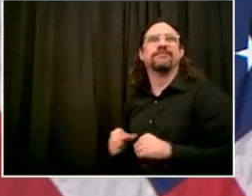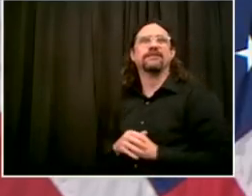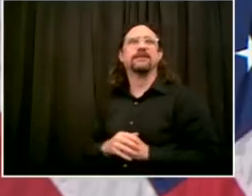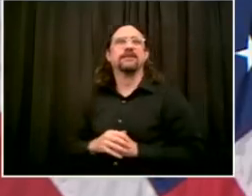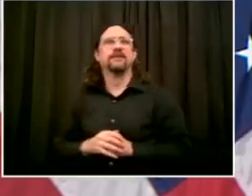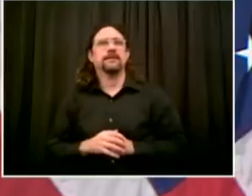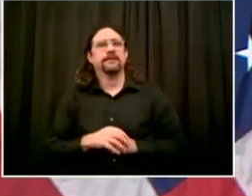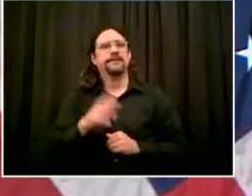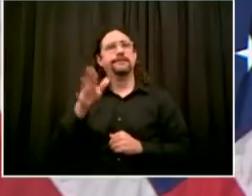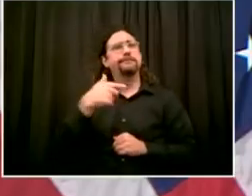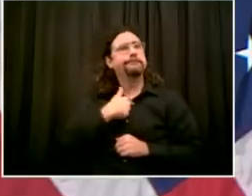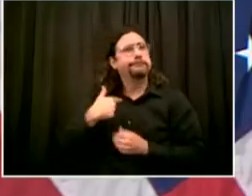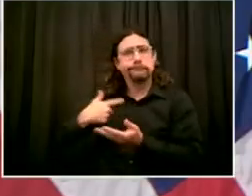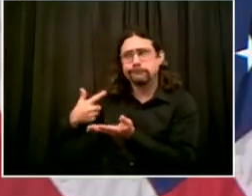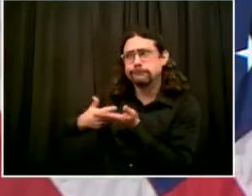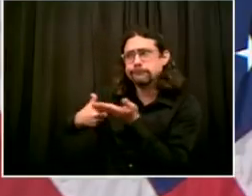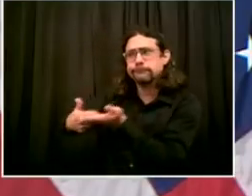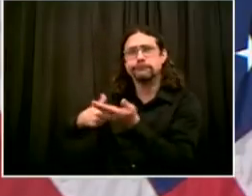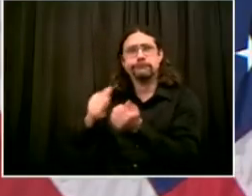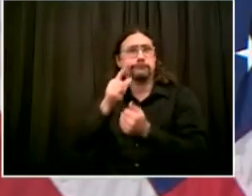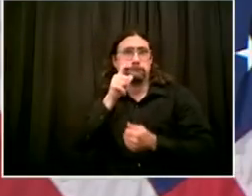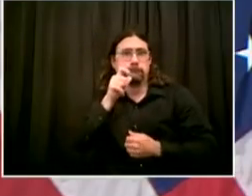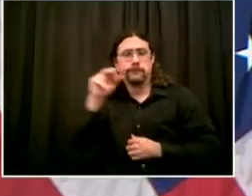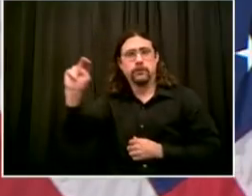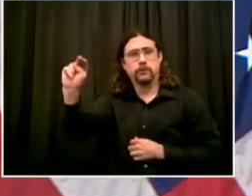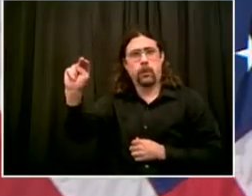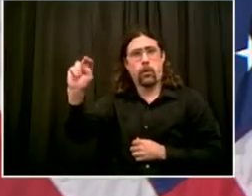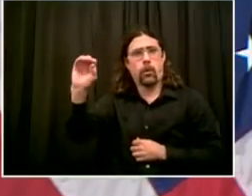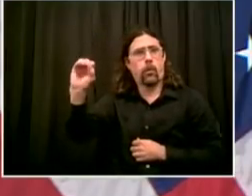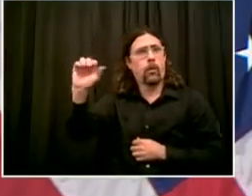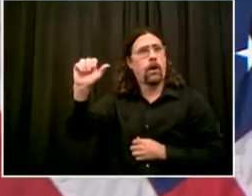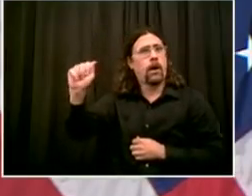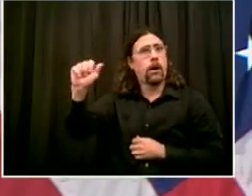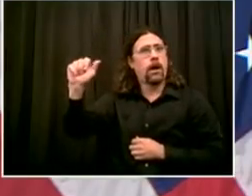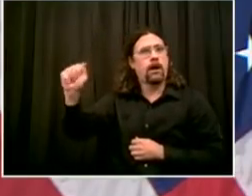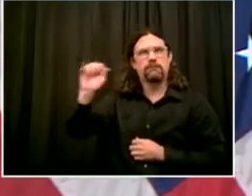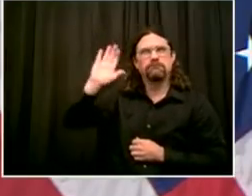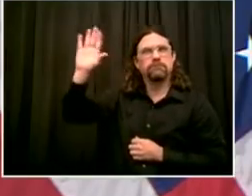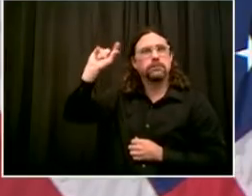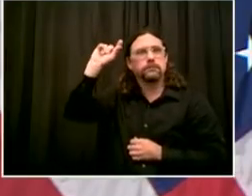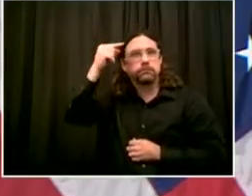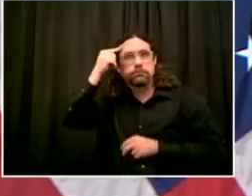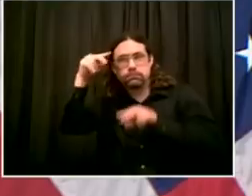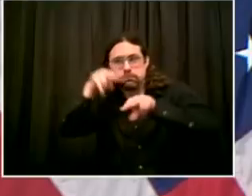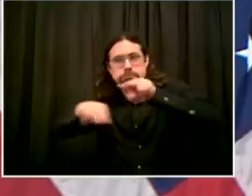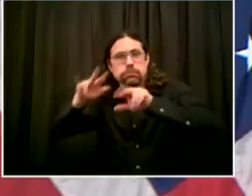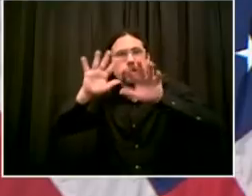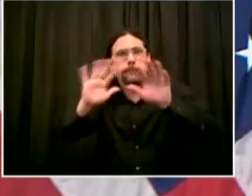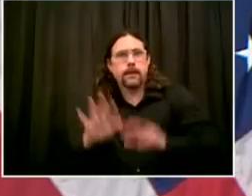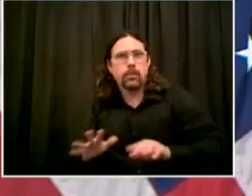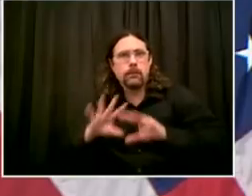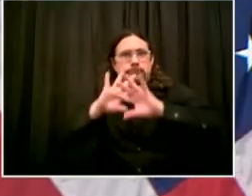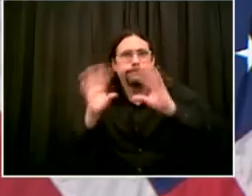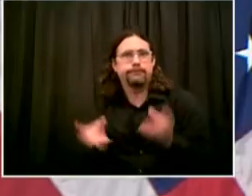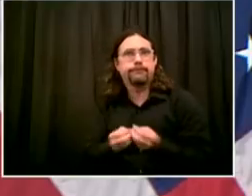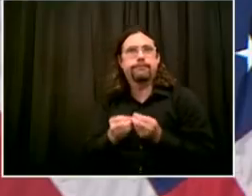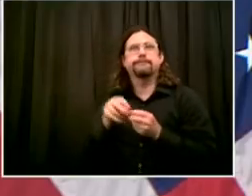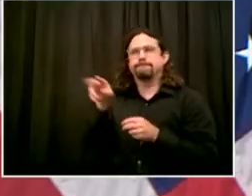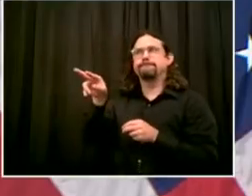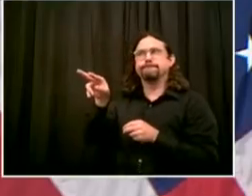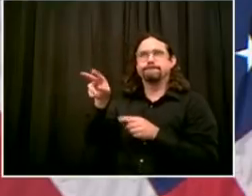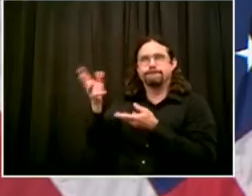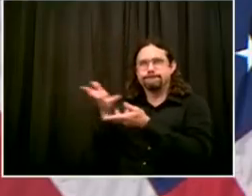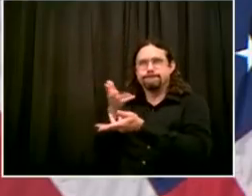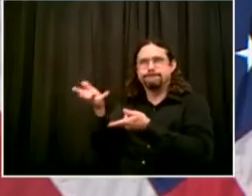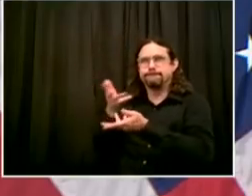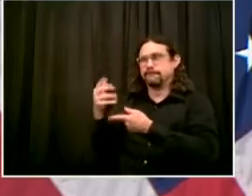interagency calls with all of our partners, city agencies and other partner agencies since Friday, and our EOC will activate virtually beginning at